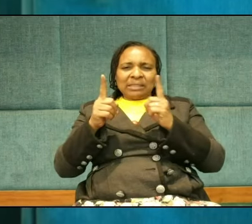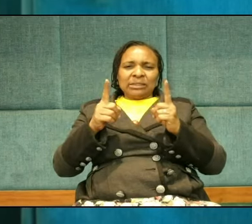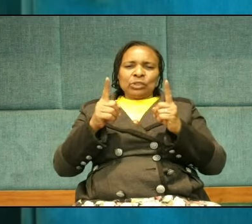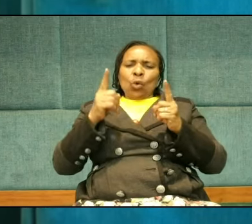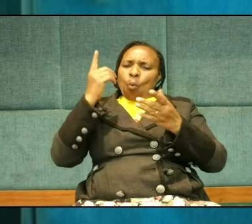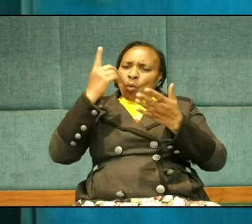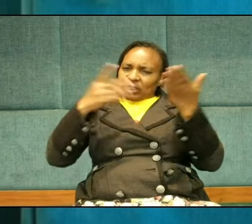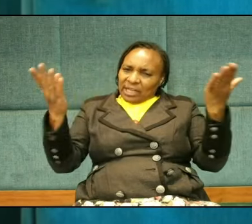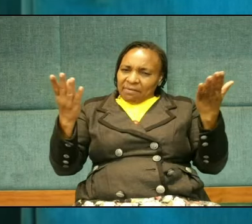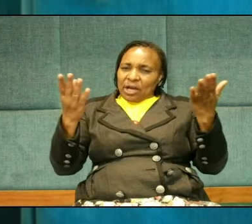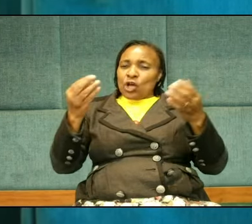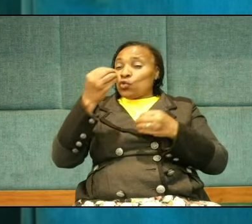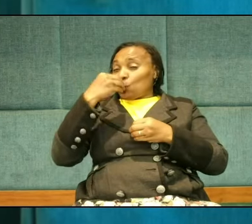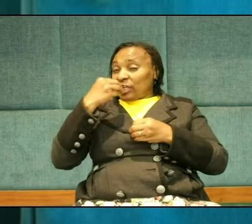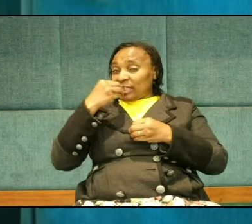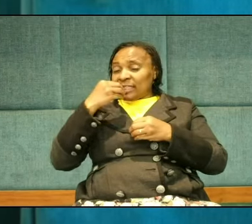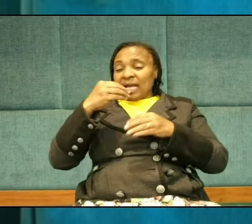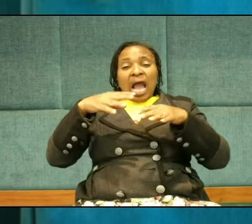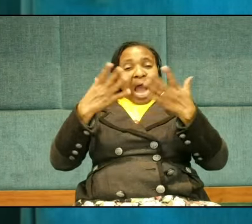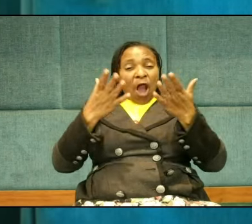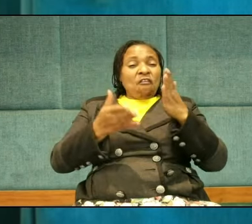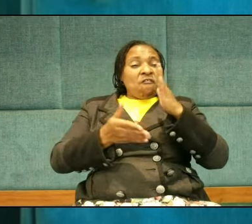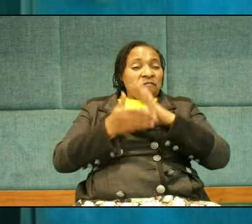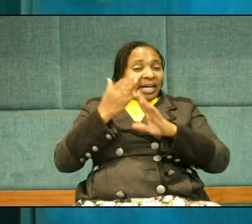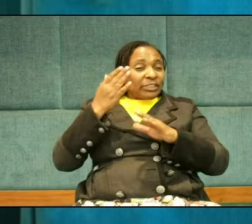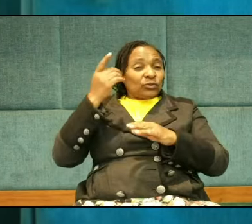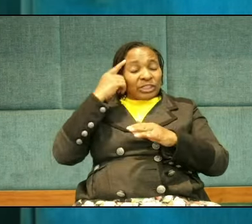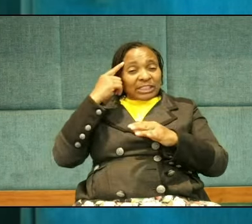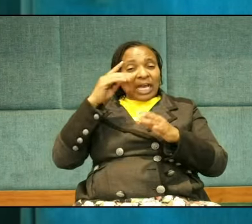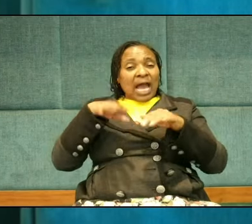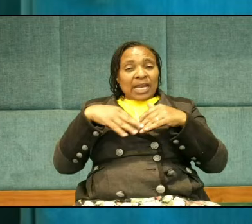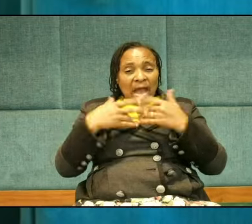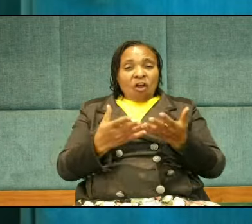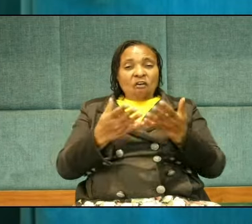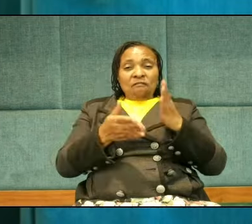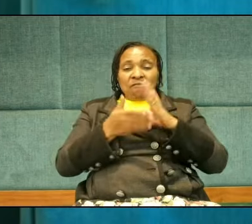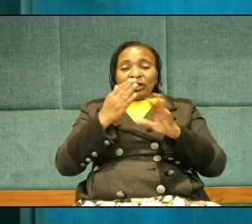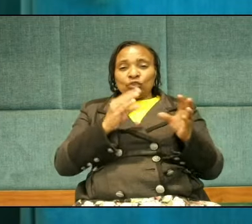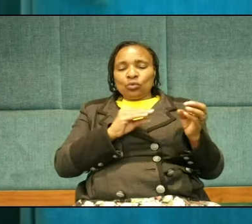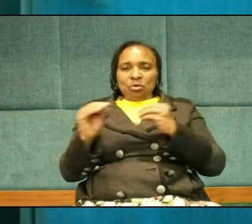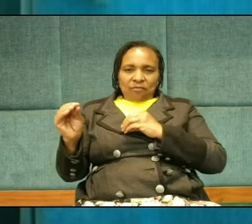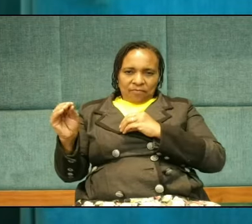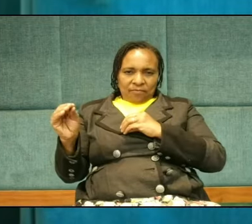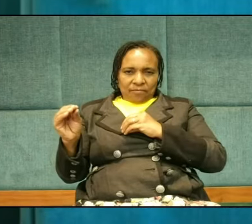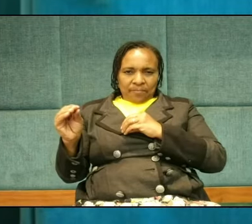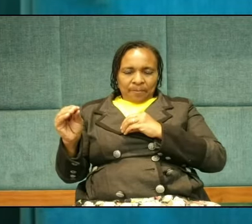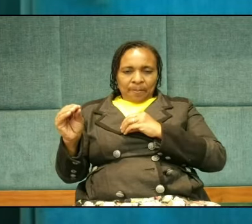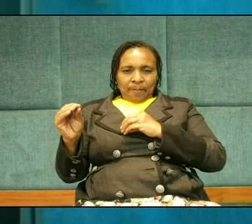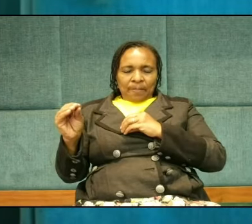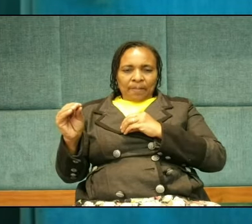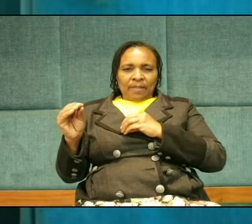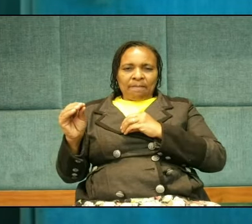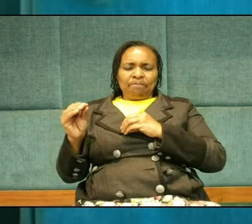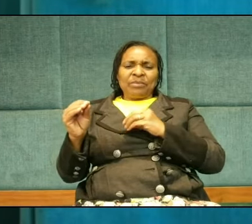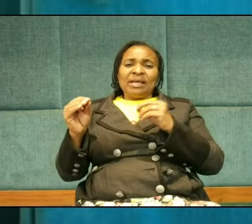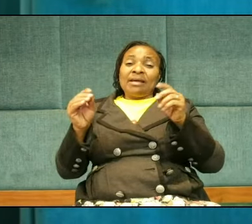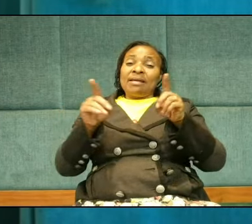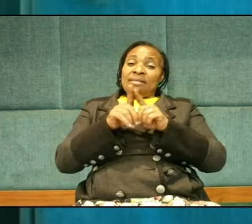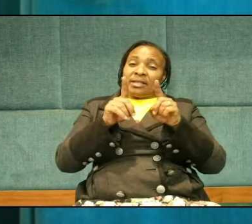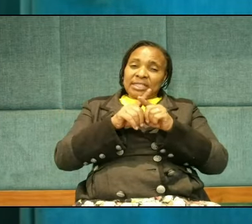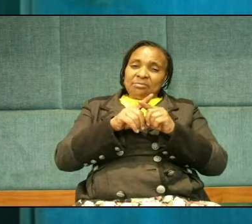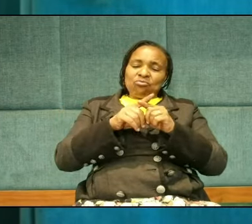determines how fast you can think or how fast you can move. Yeah, and even though